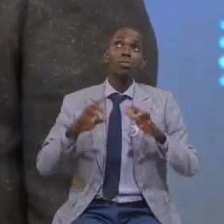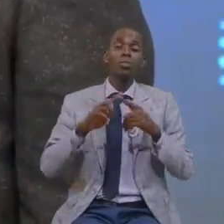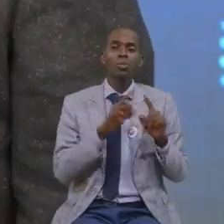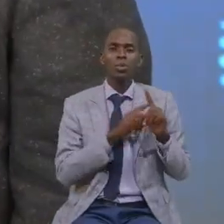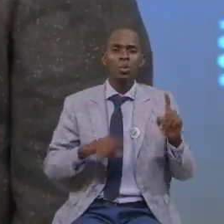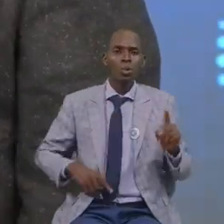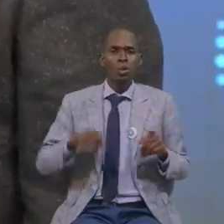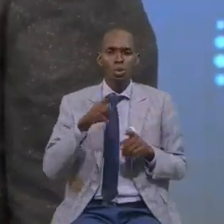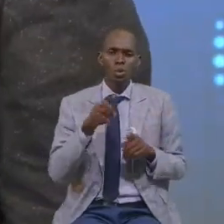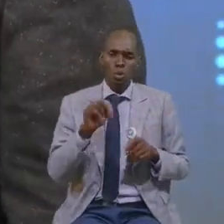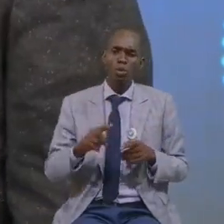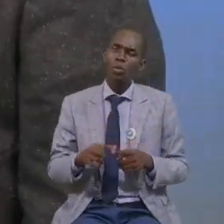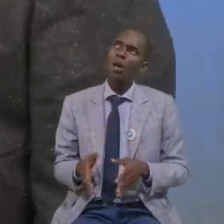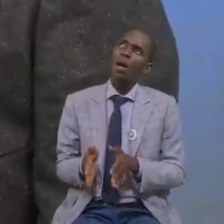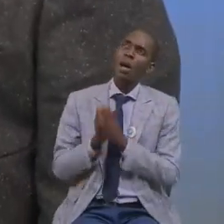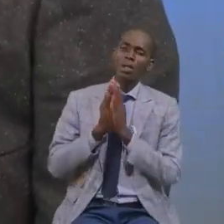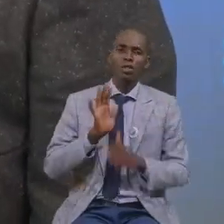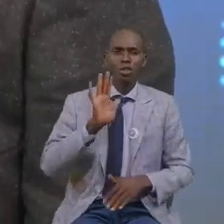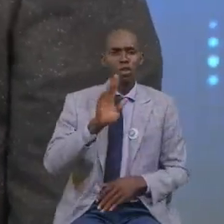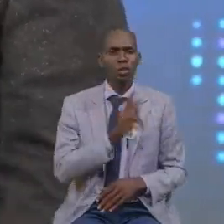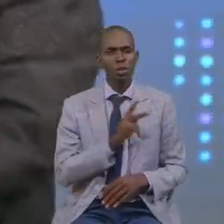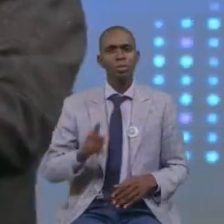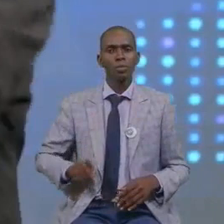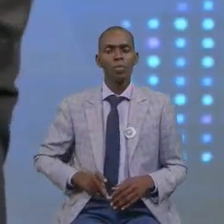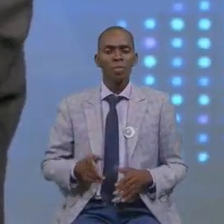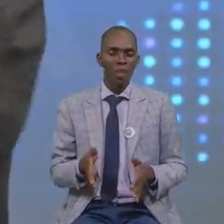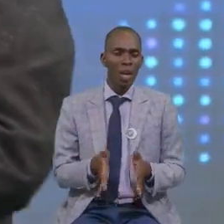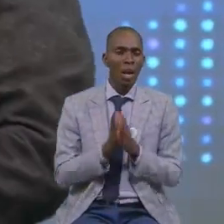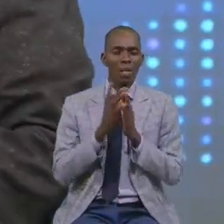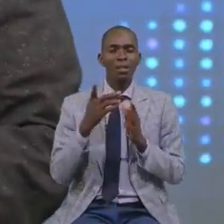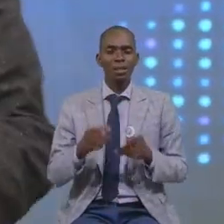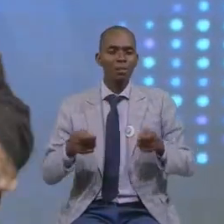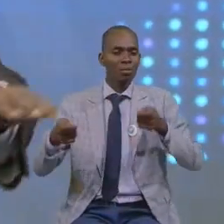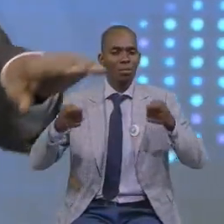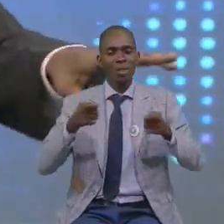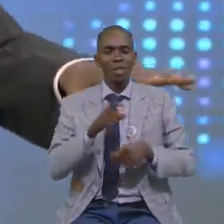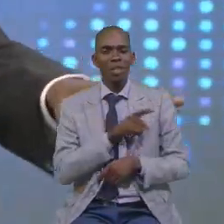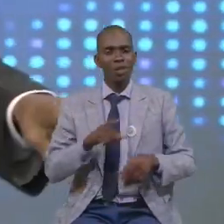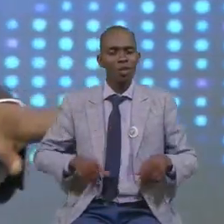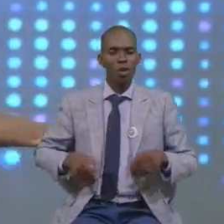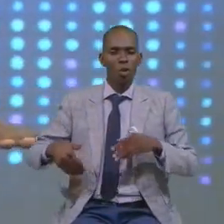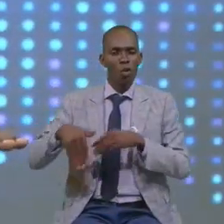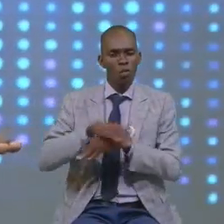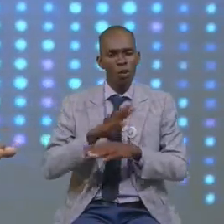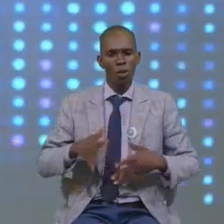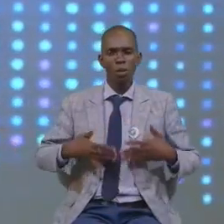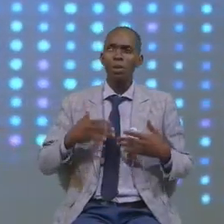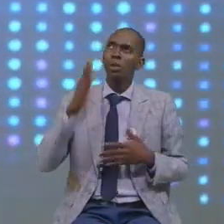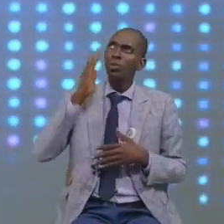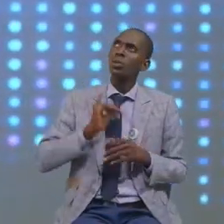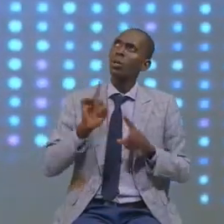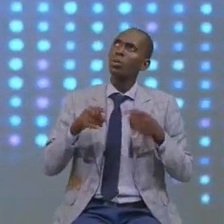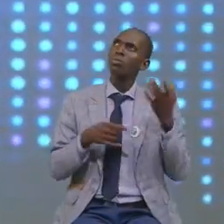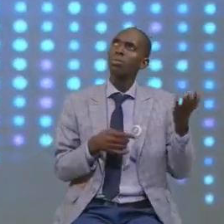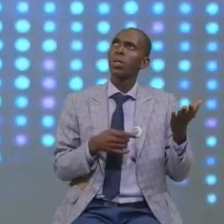your King. You want to ask the reigning Lord of your life, should I go there? Should